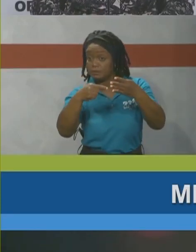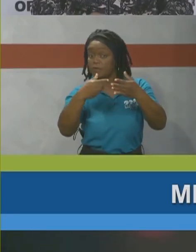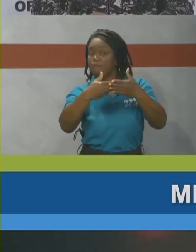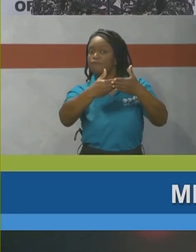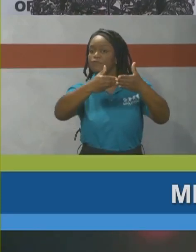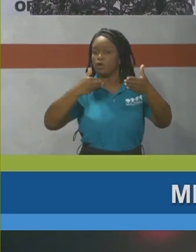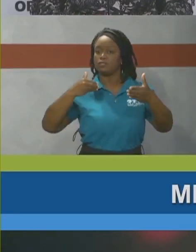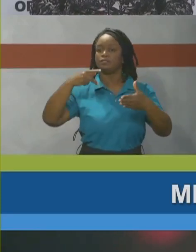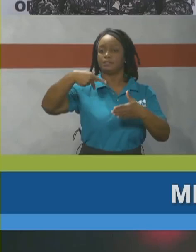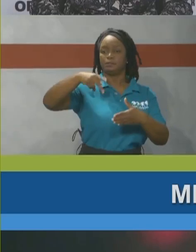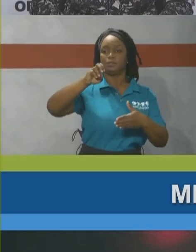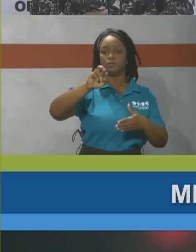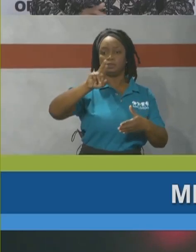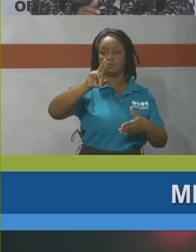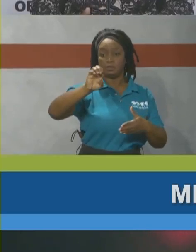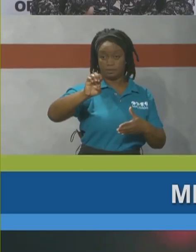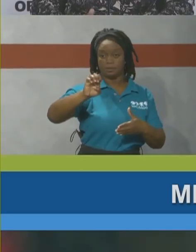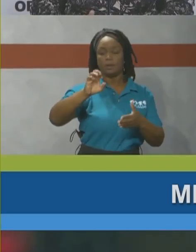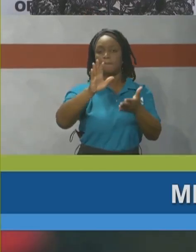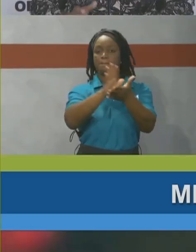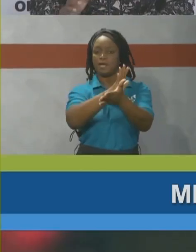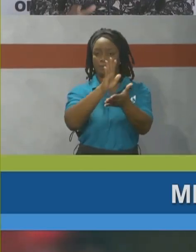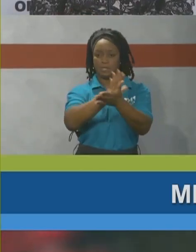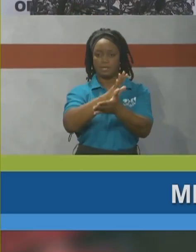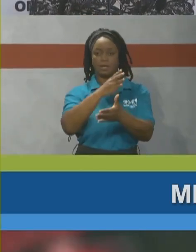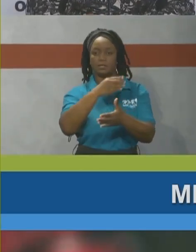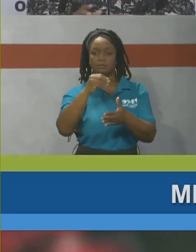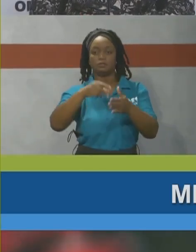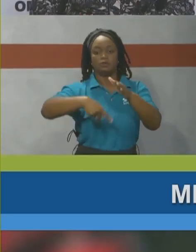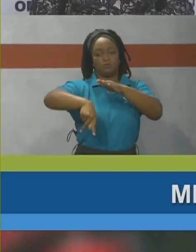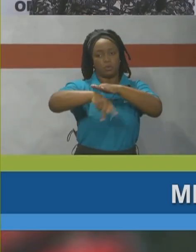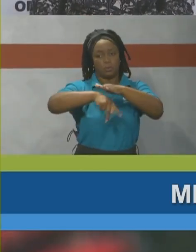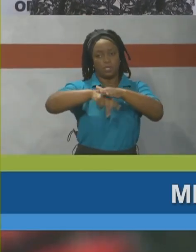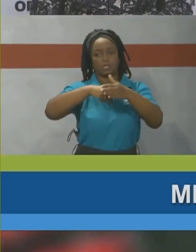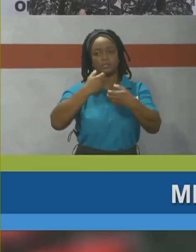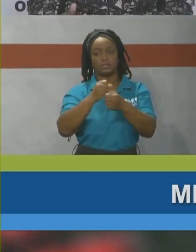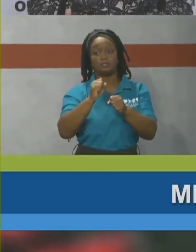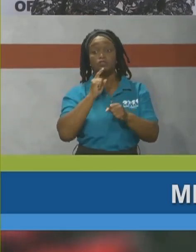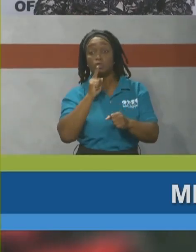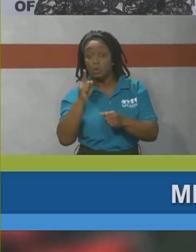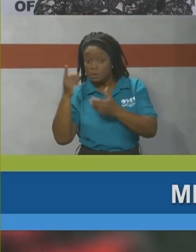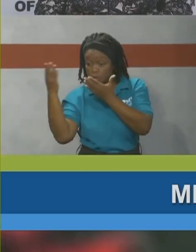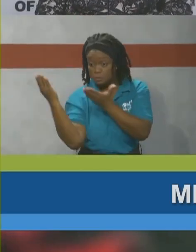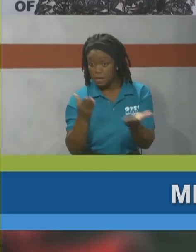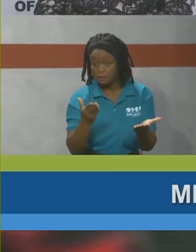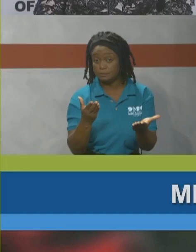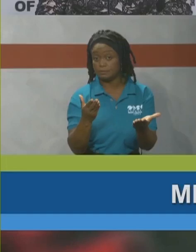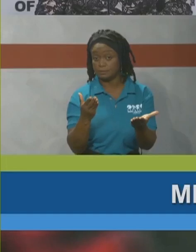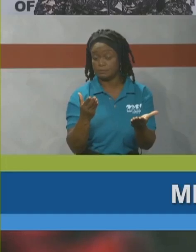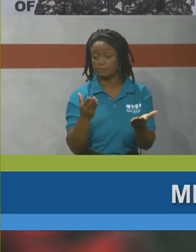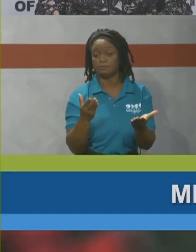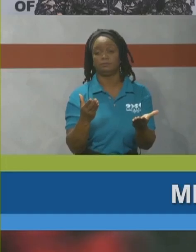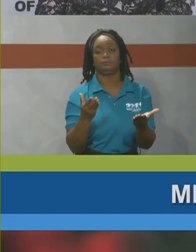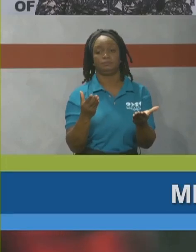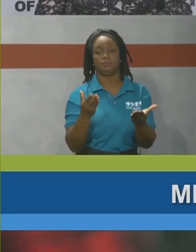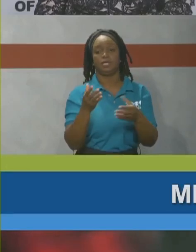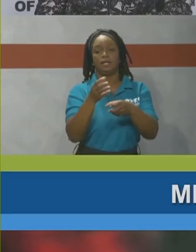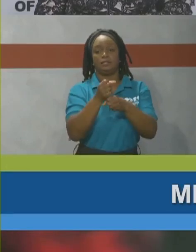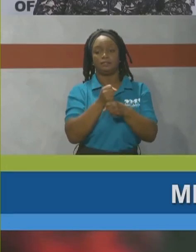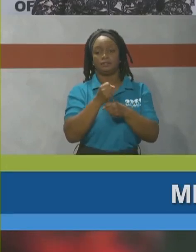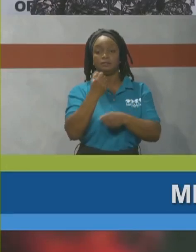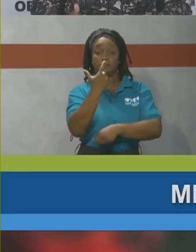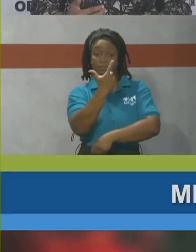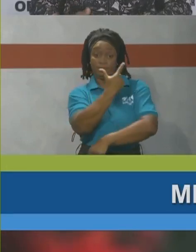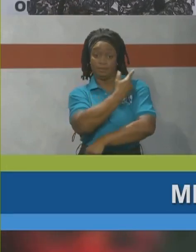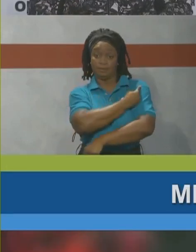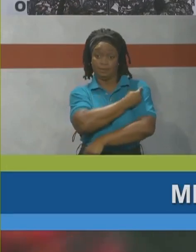preschool or before they start their primary school. Make sure you cover them, and you have to do it before the school anyway, so to make sure that's on your